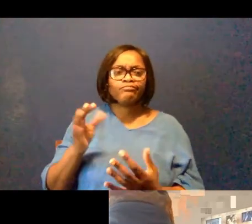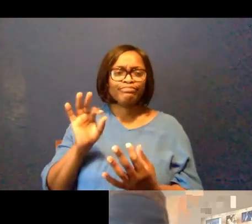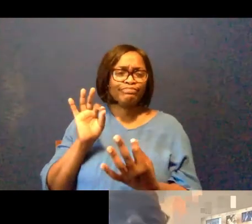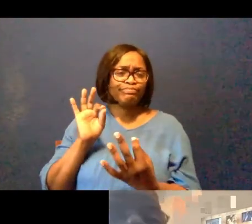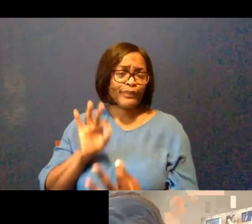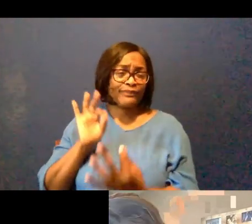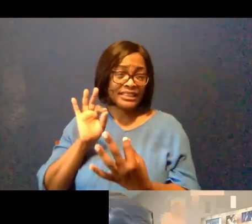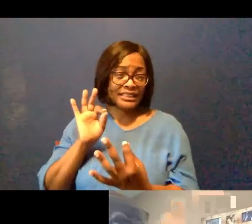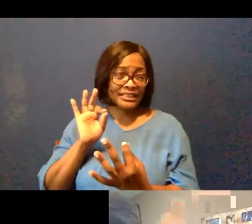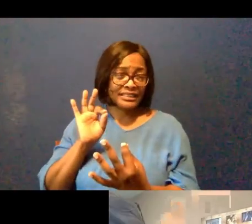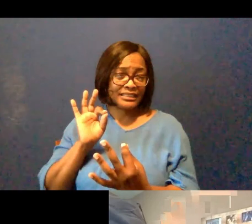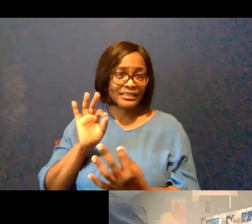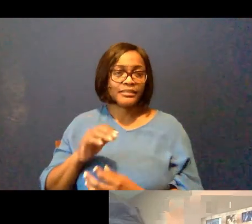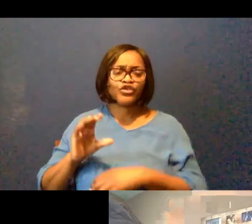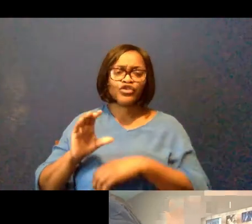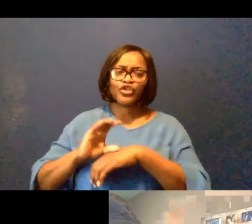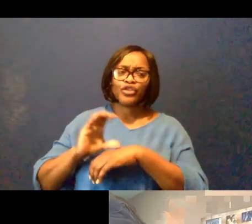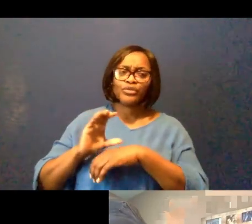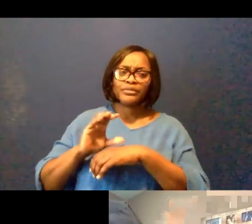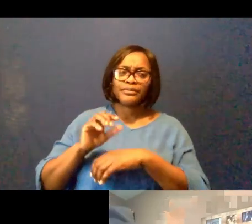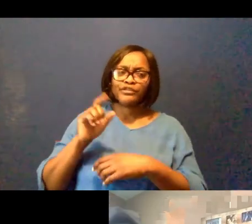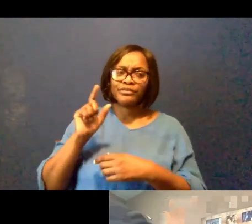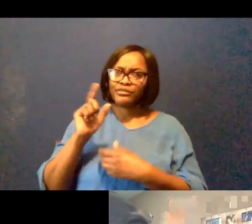to come into the